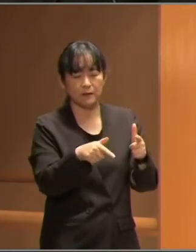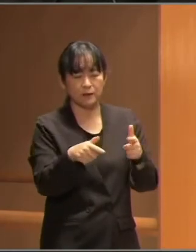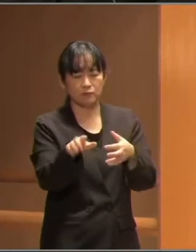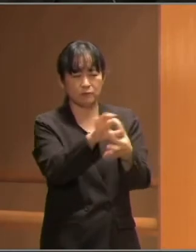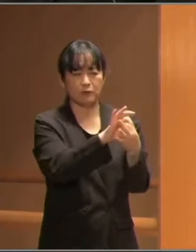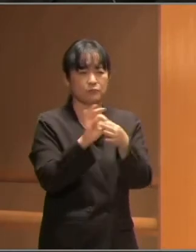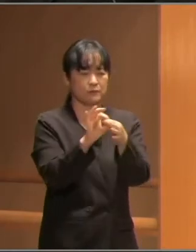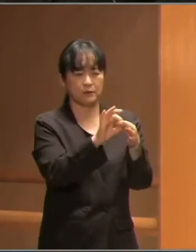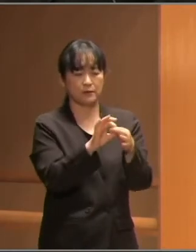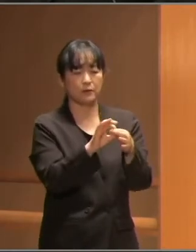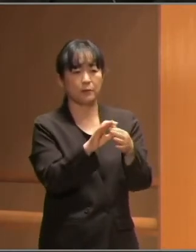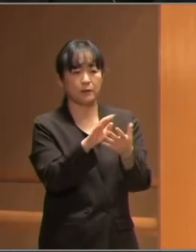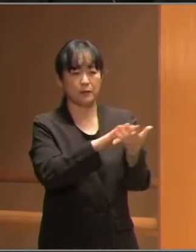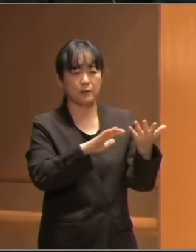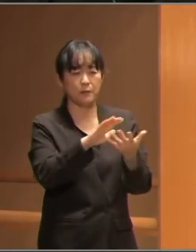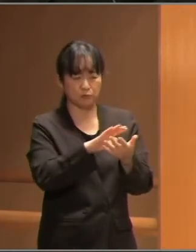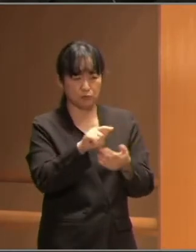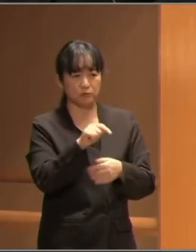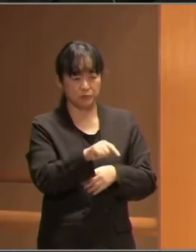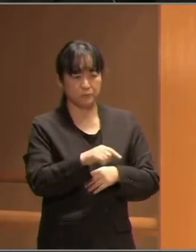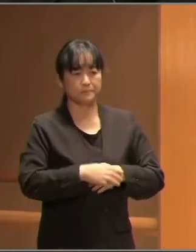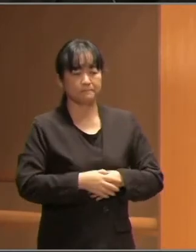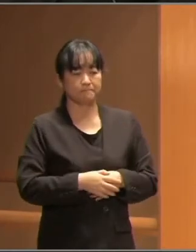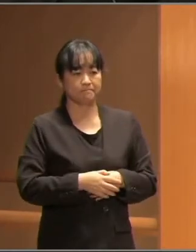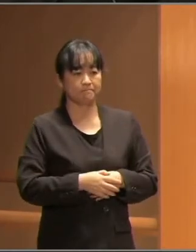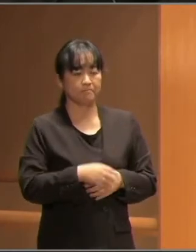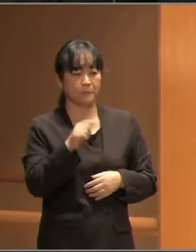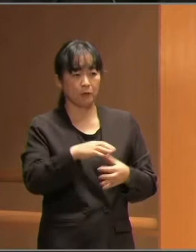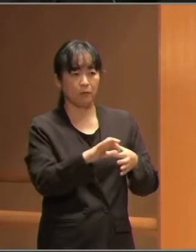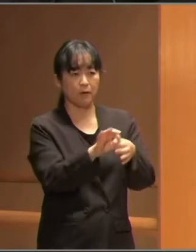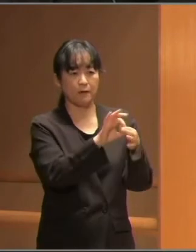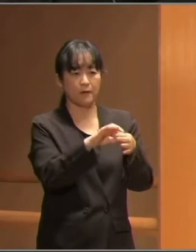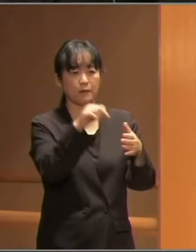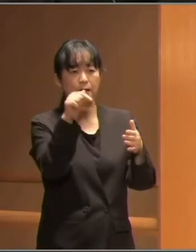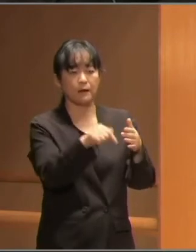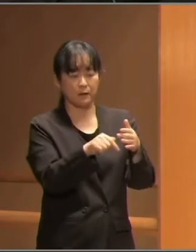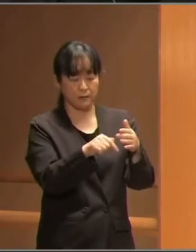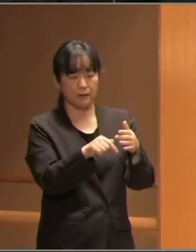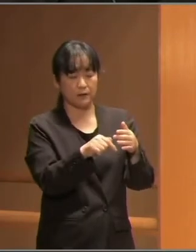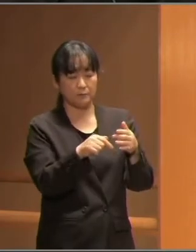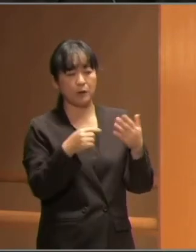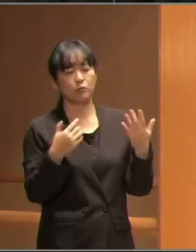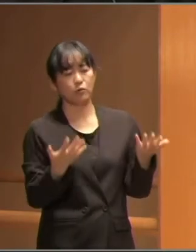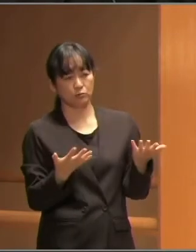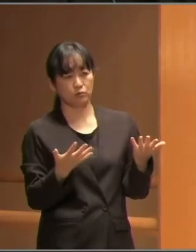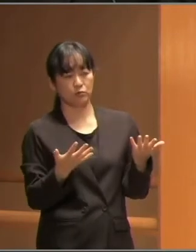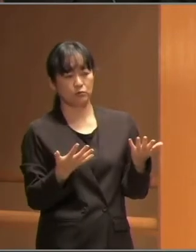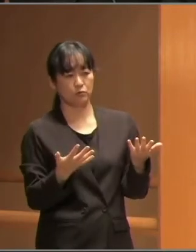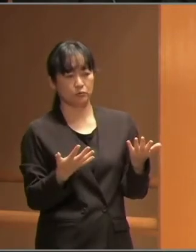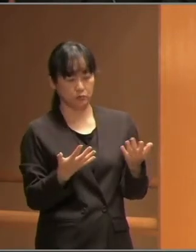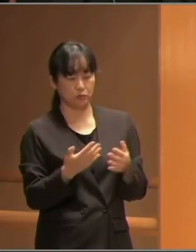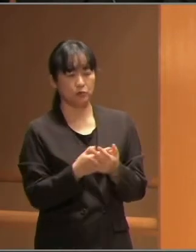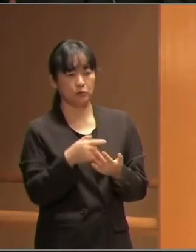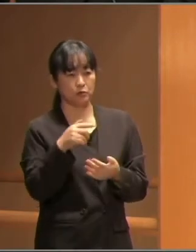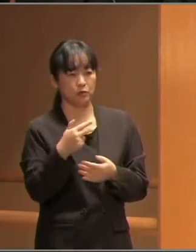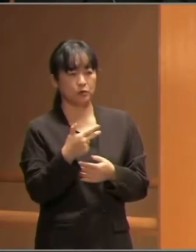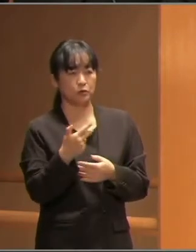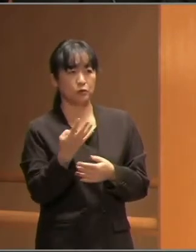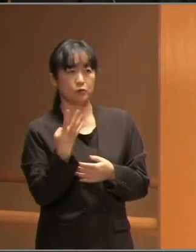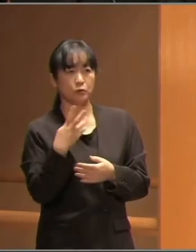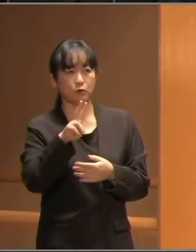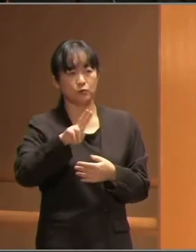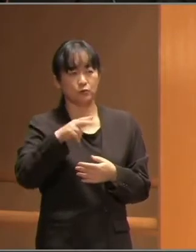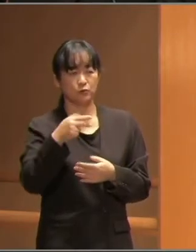are interrelated in a complex way. Due to eliminating redundancy and occurrence of